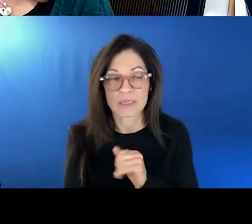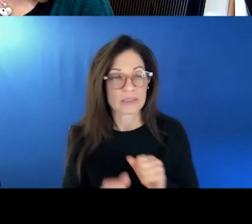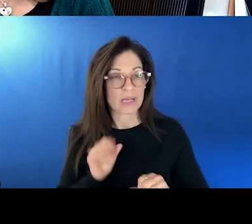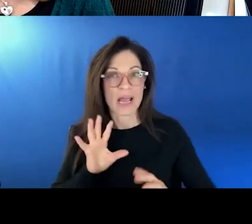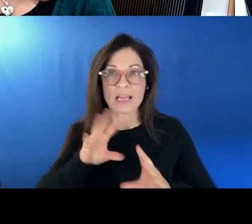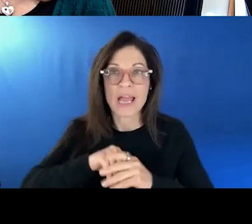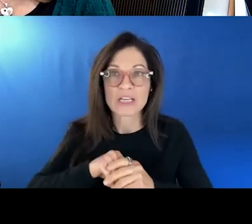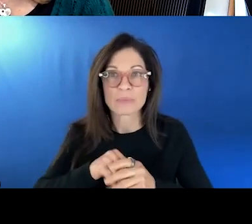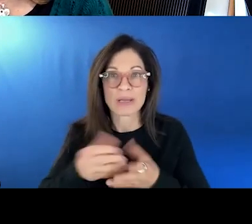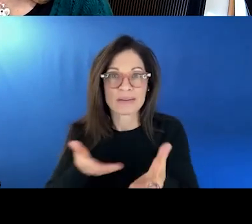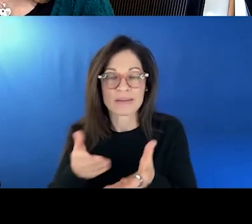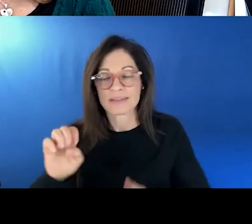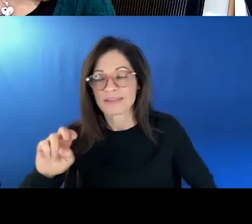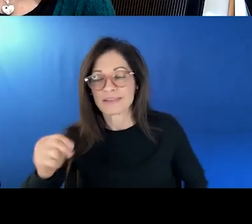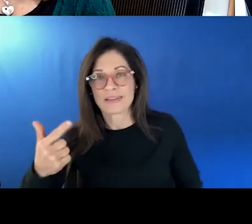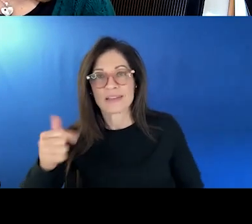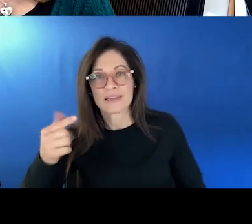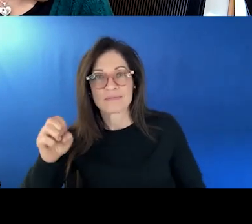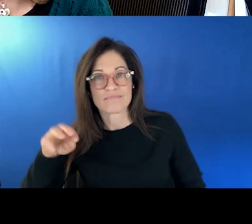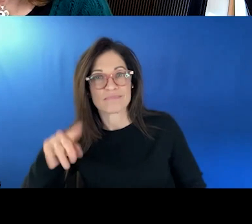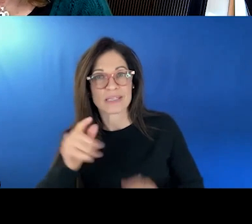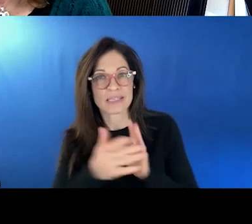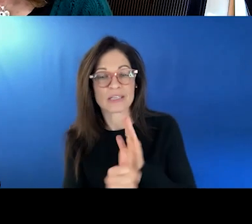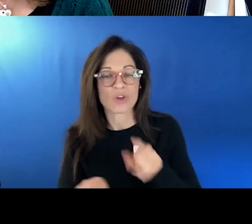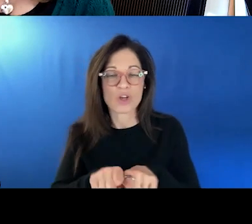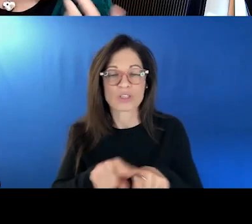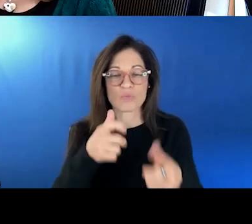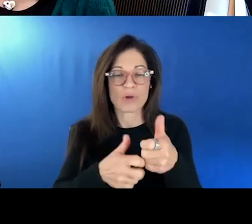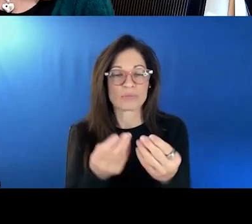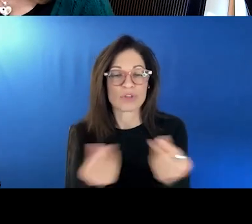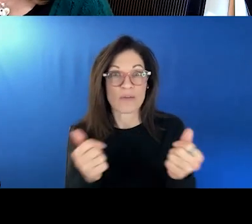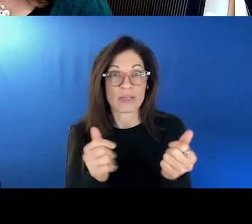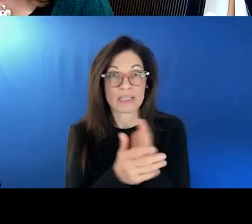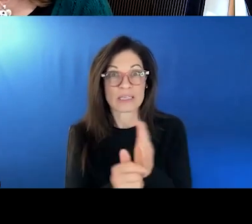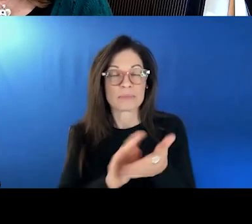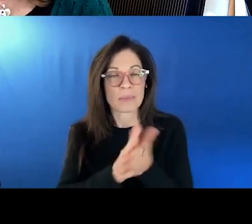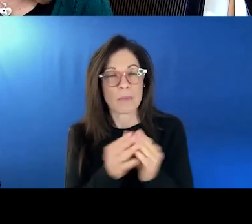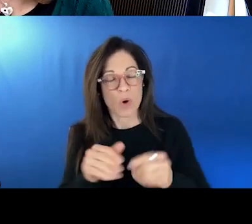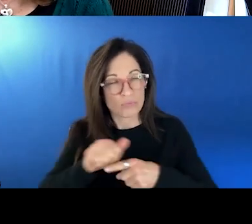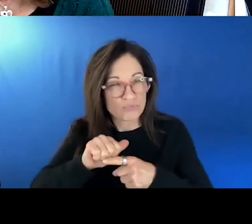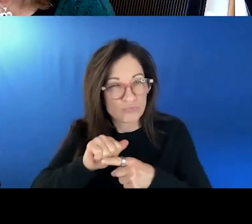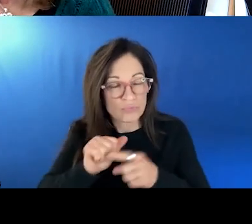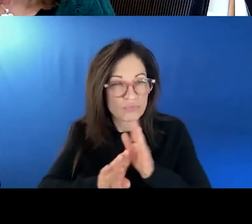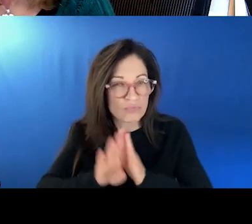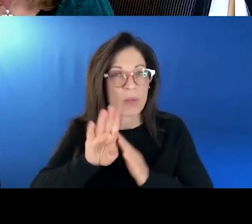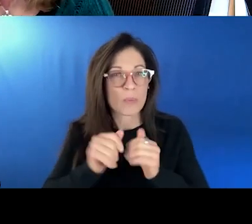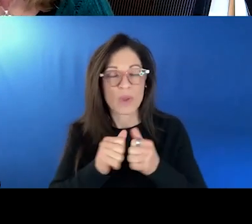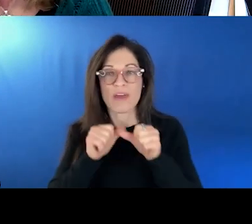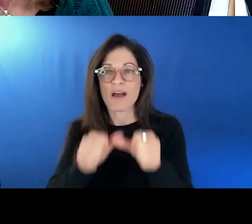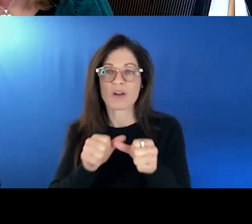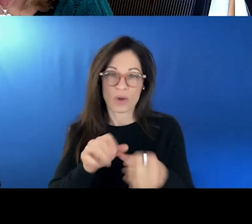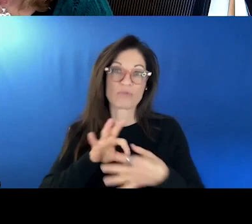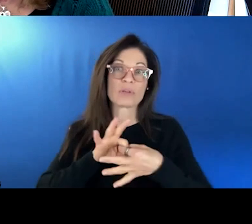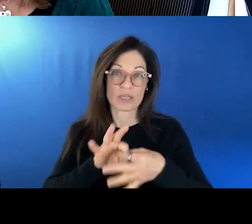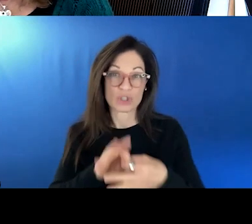skills, and, you know, problem-solving skills can get more honed and developed with these ongoing